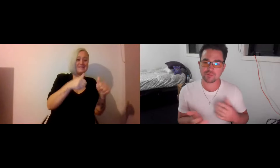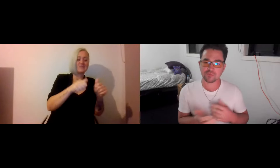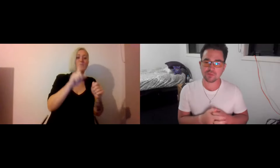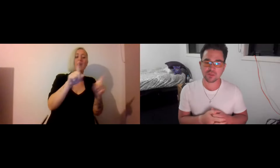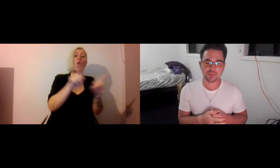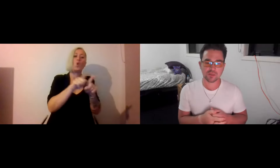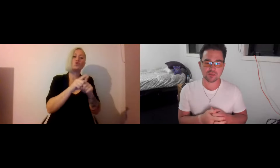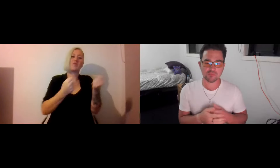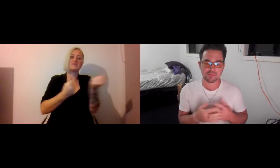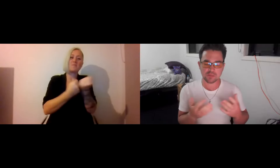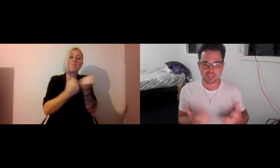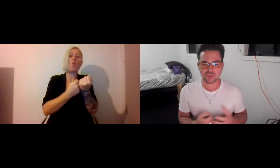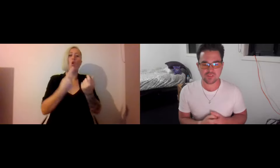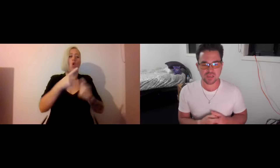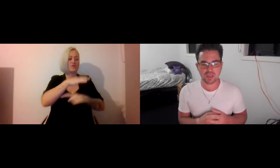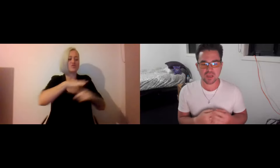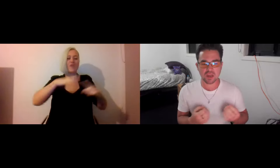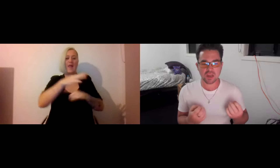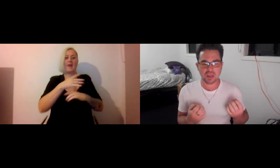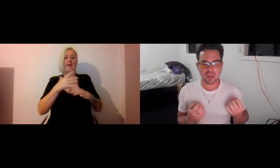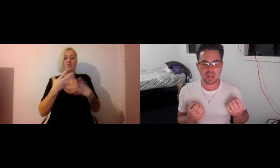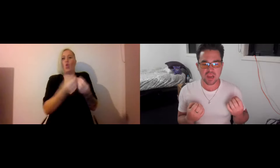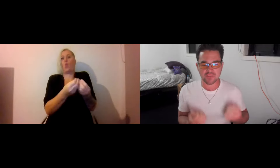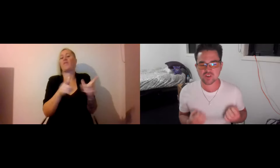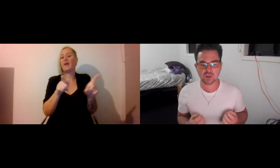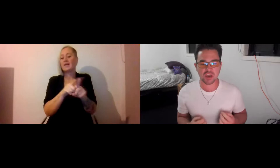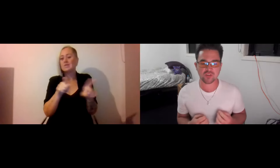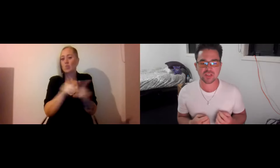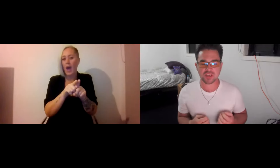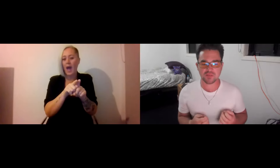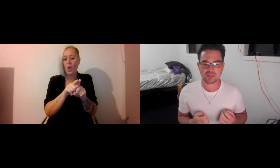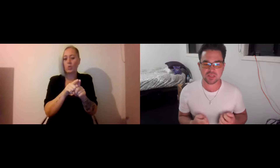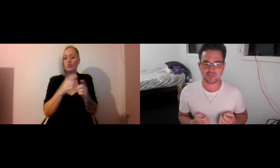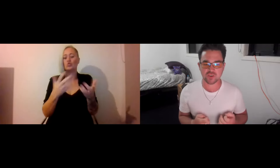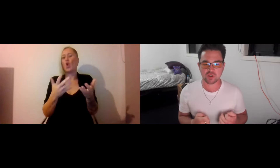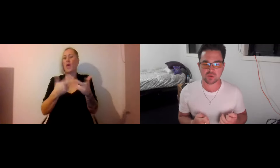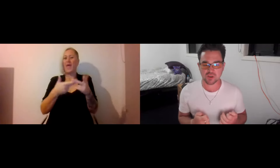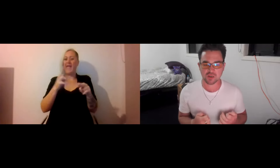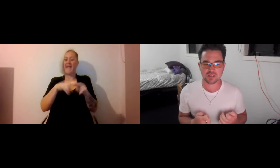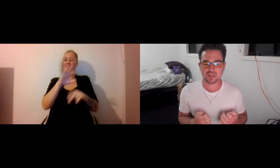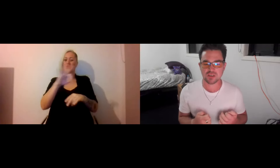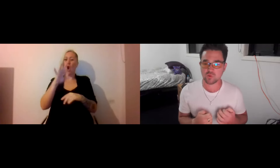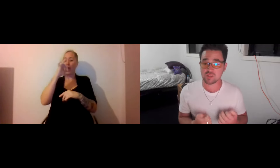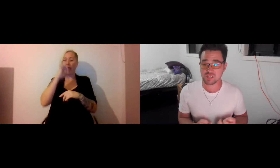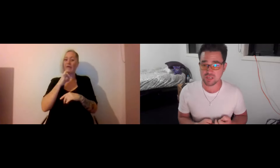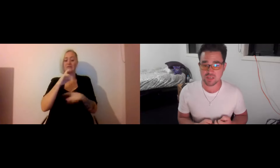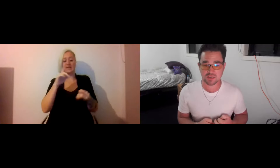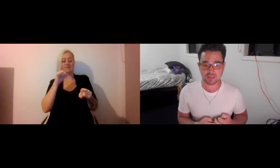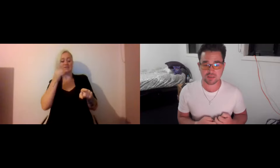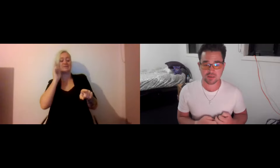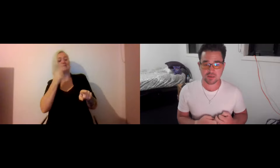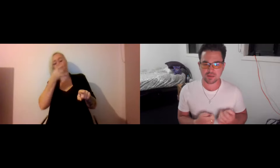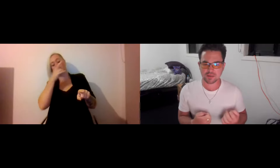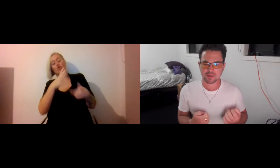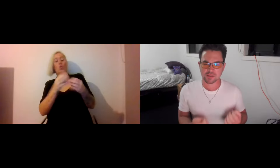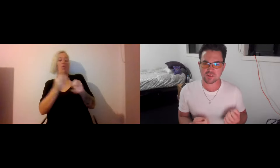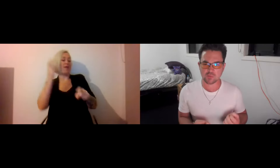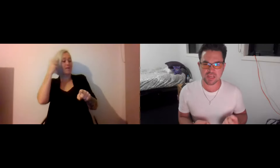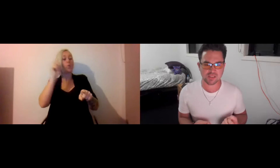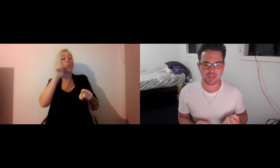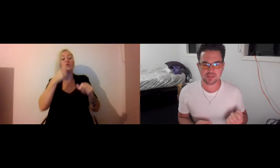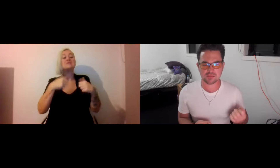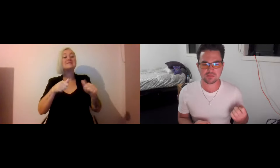So it makes you think, if it's not guaranteed that the deaf child with a cochlear implant will succeed, does